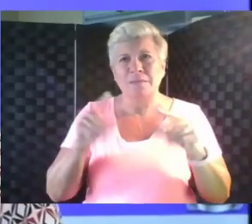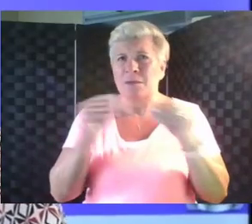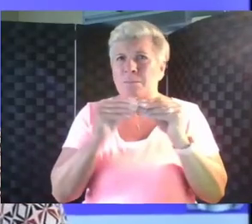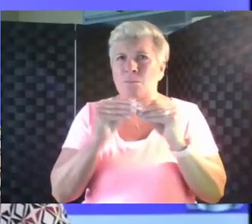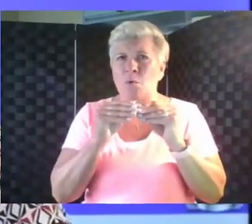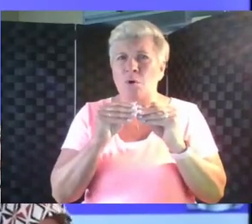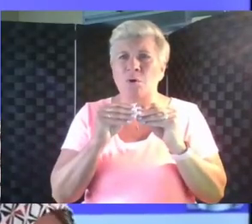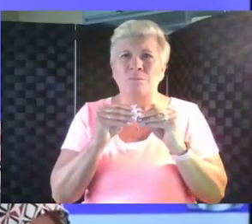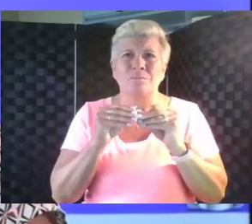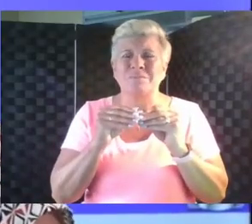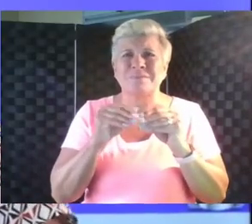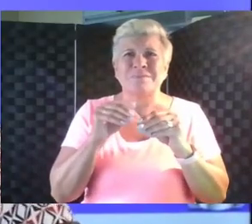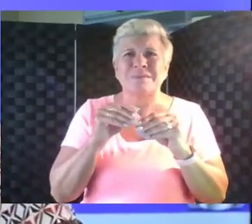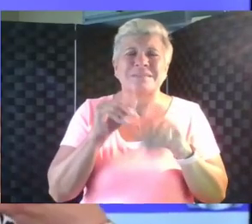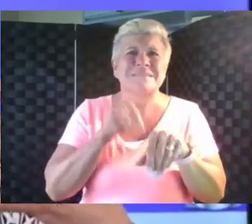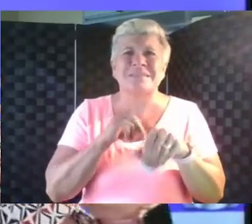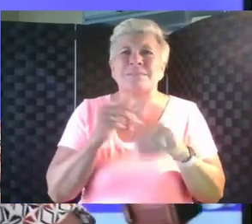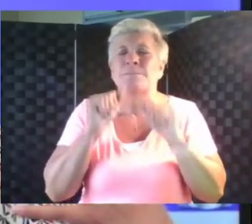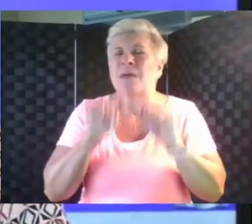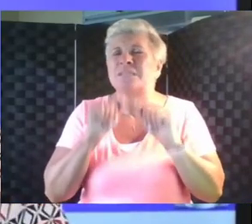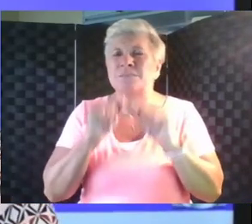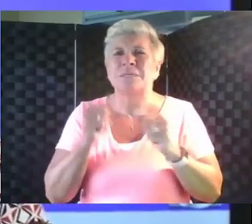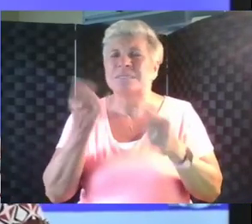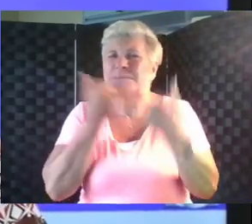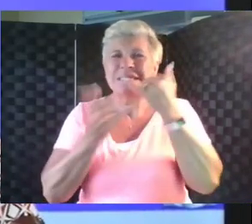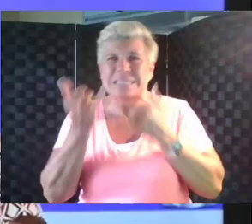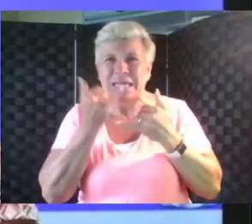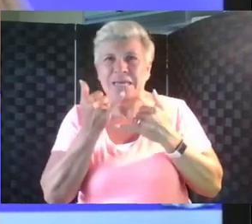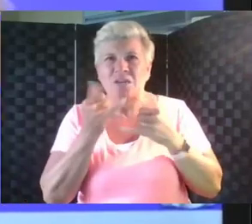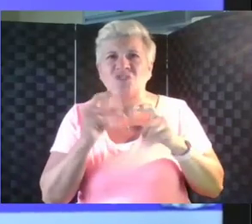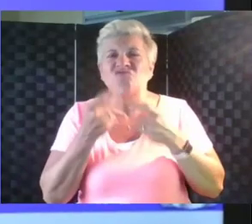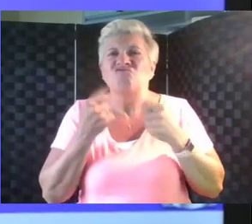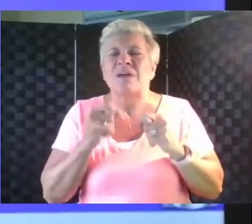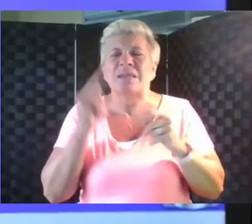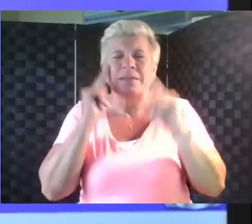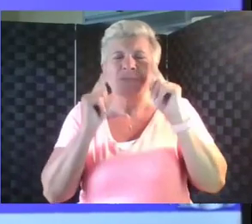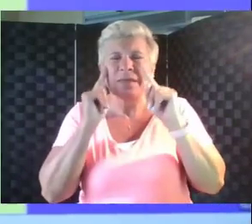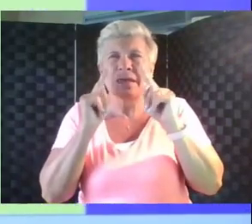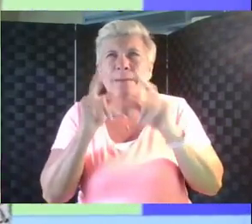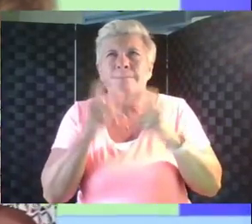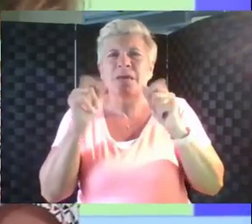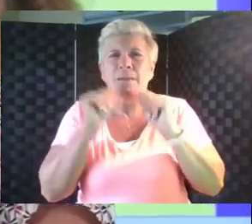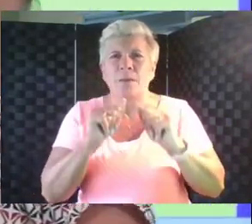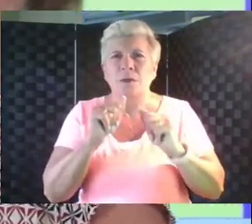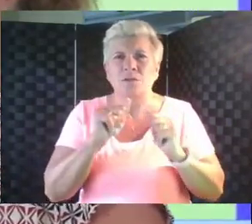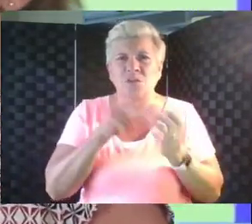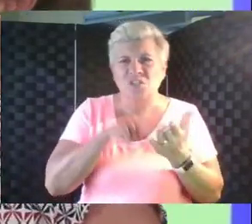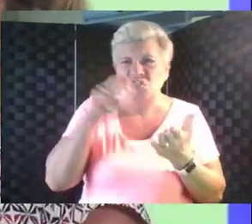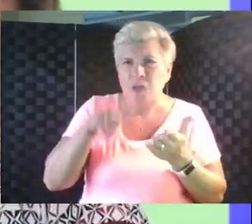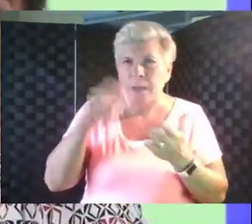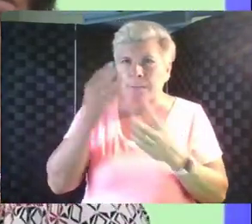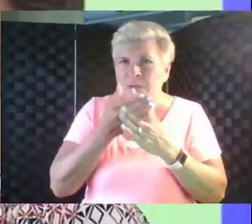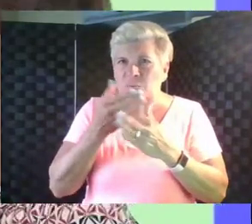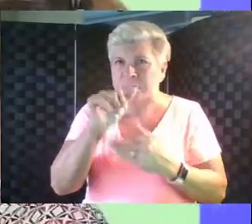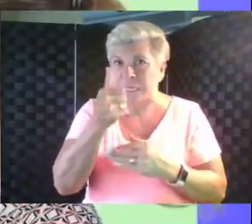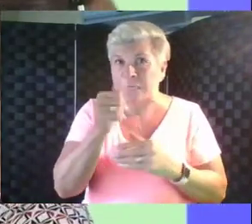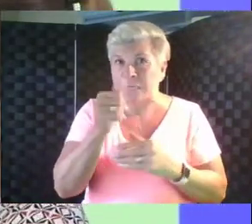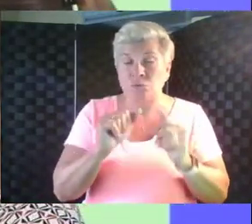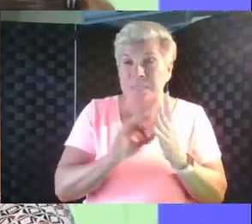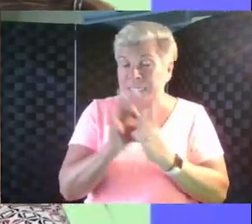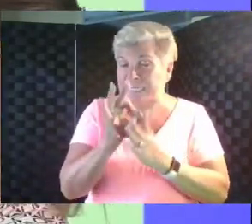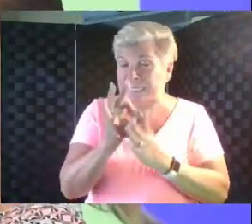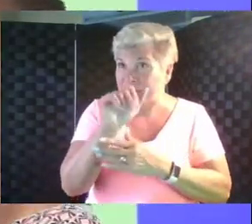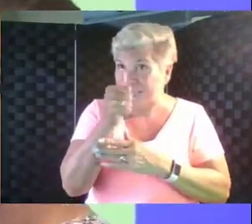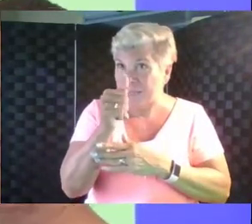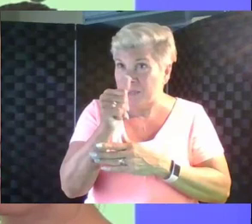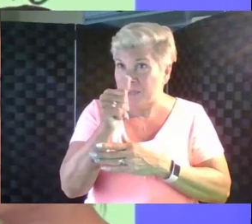more room for errors. So try to think as big as you can. Remember, when you're jumping between tens, you can count by tens. When